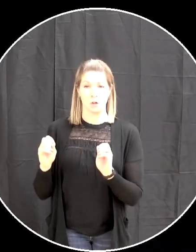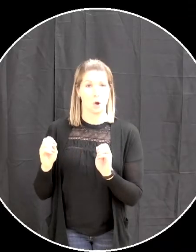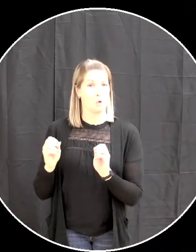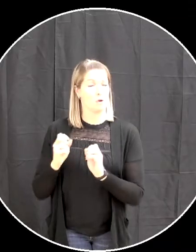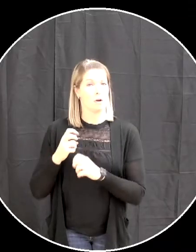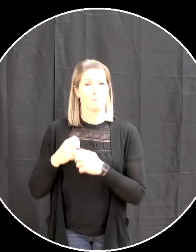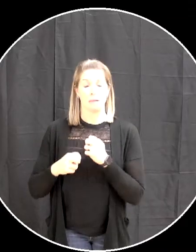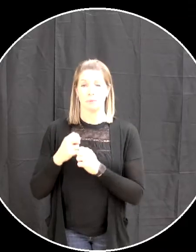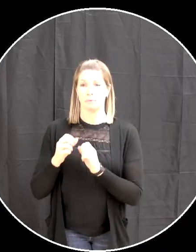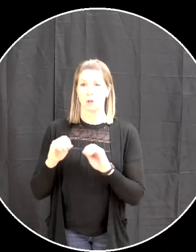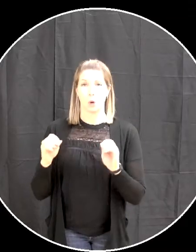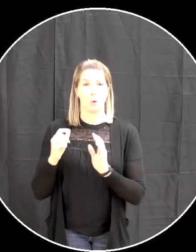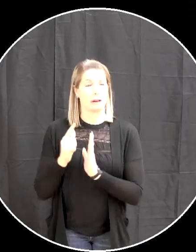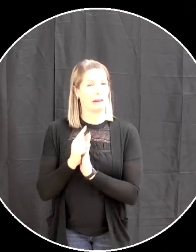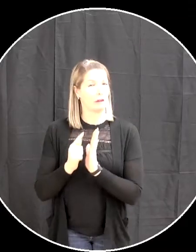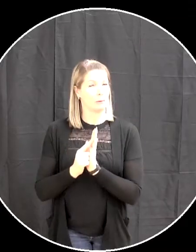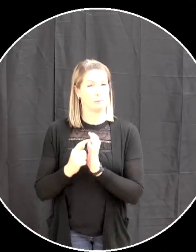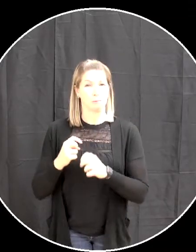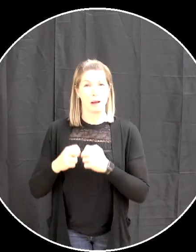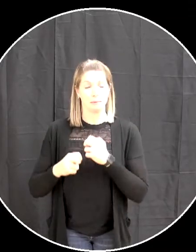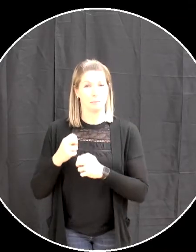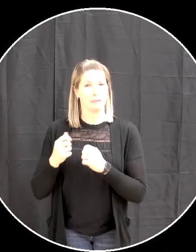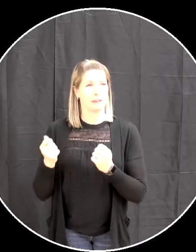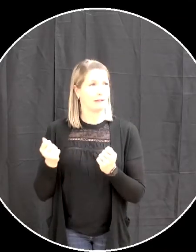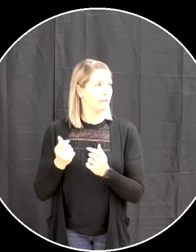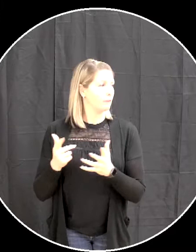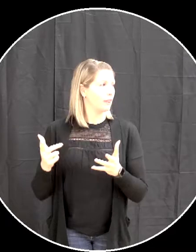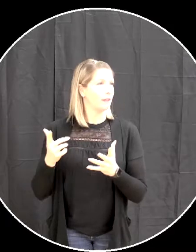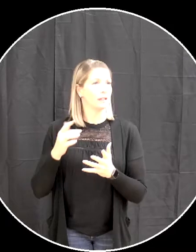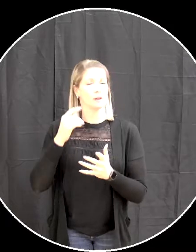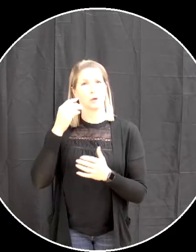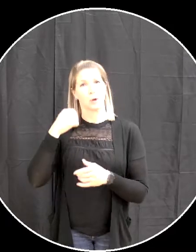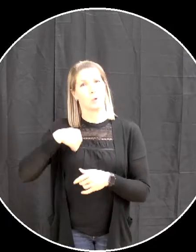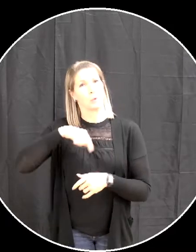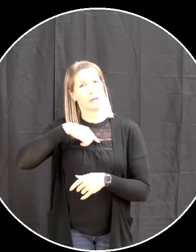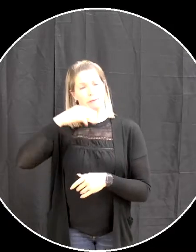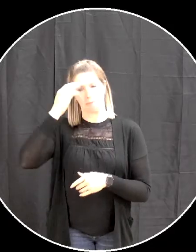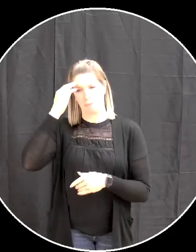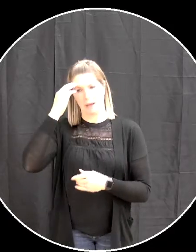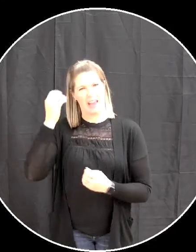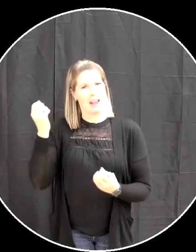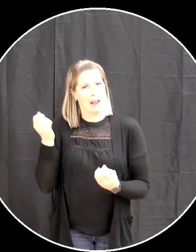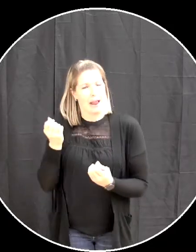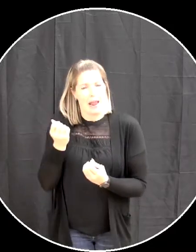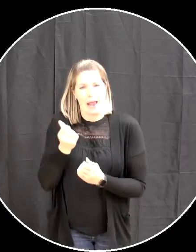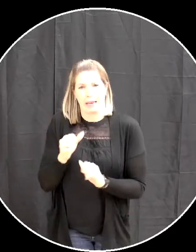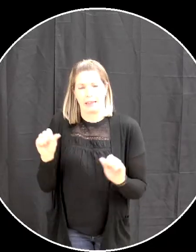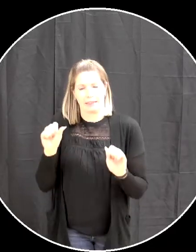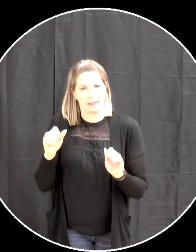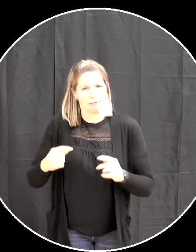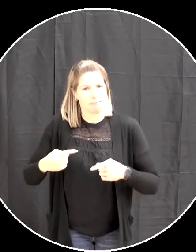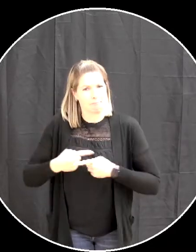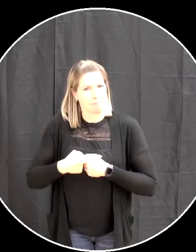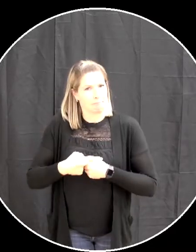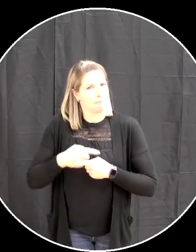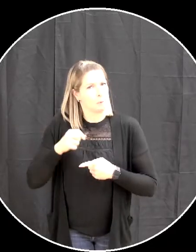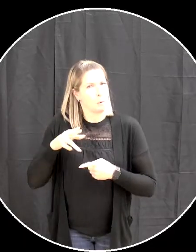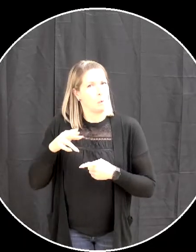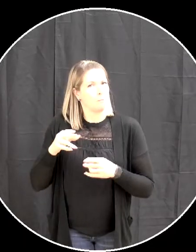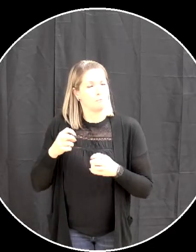acts relating to management override were come to our attention, and we're not aware of anything that would bear on our